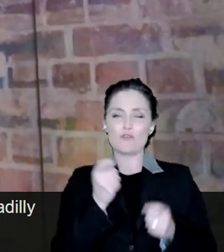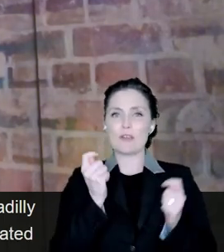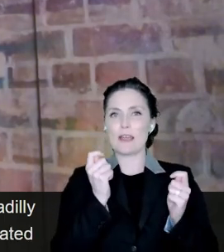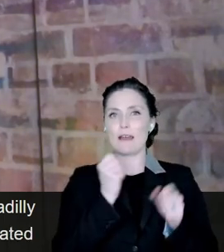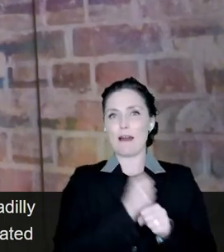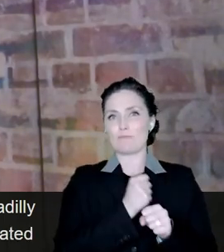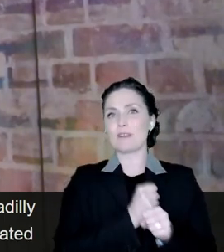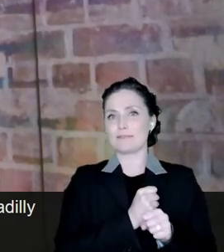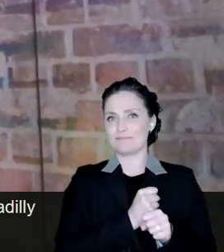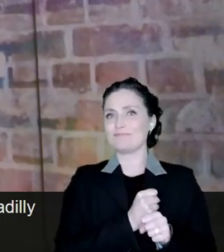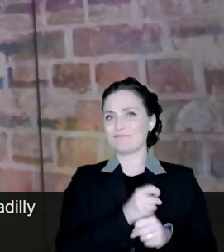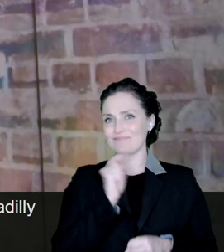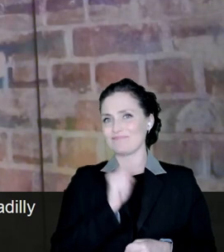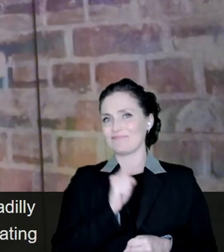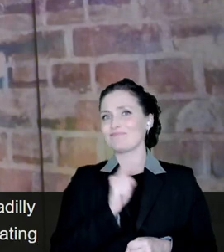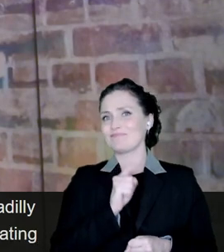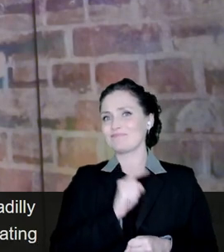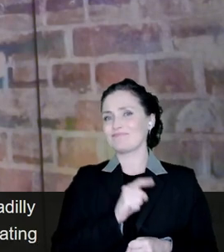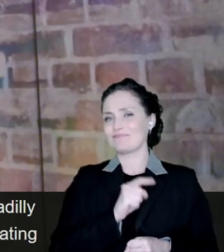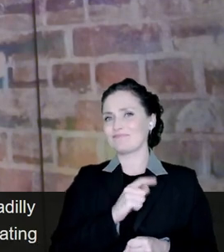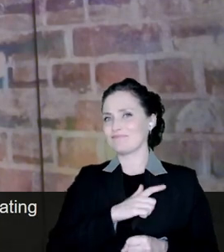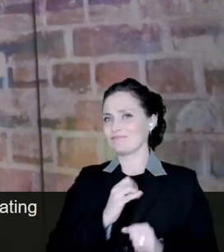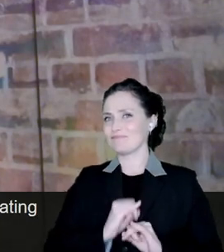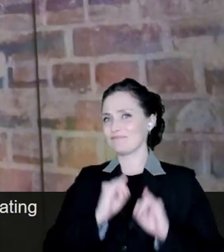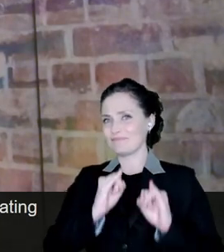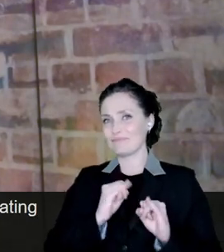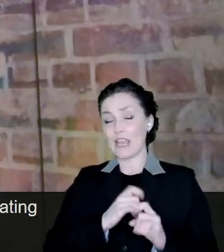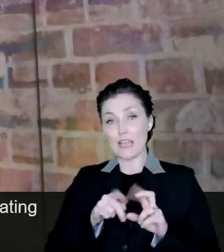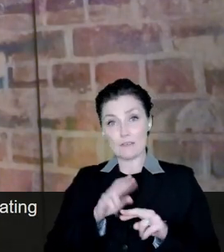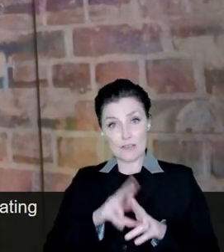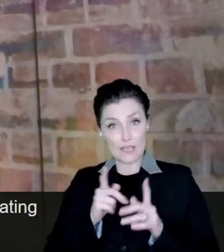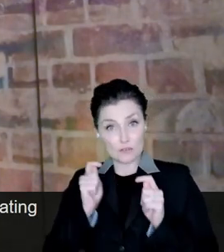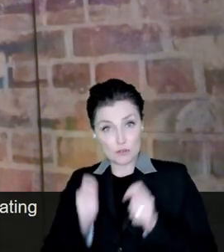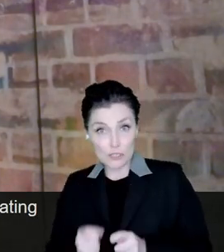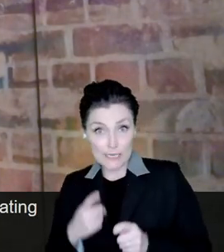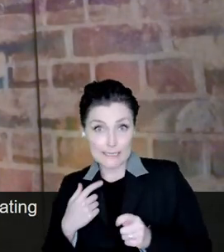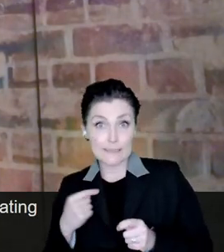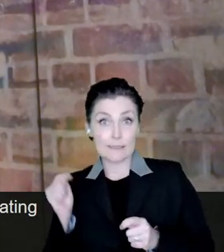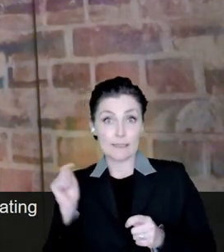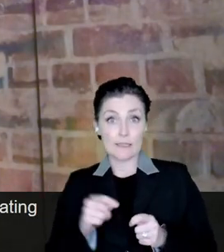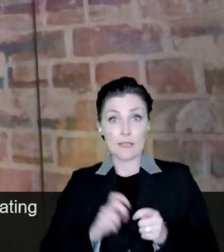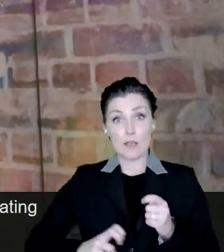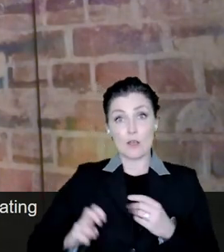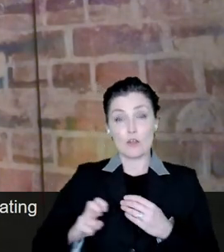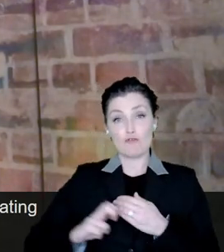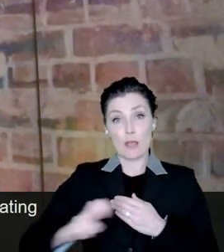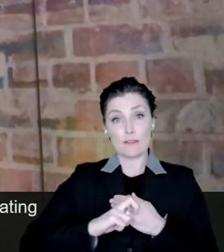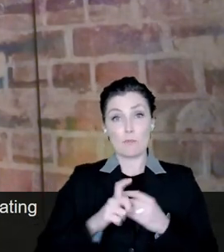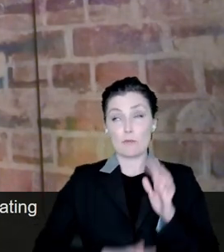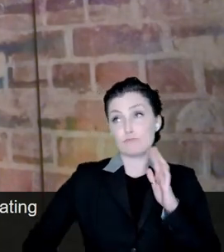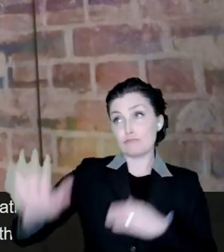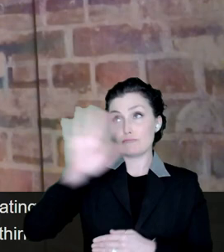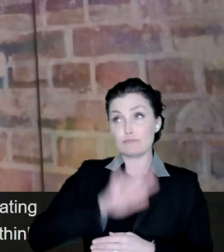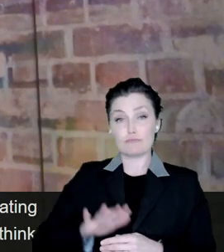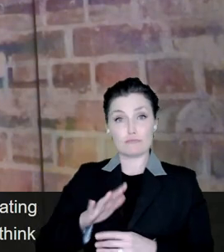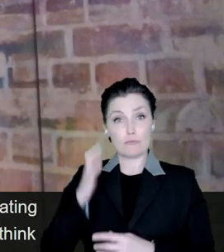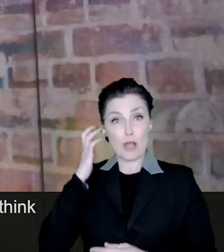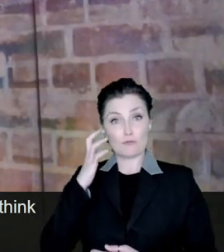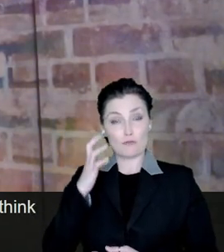of the transport network across the country the same, I think we could understand. But the injustice in this